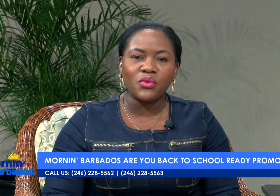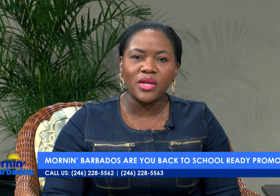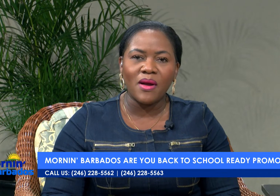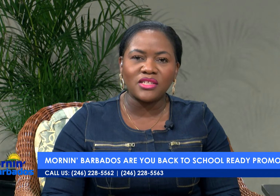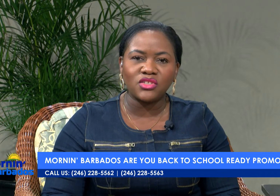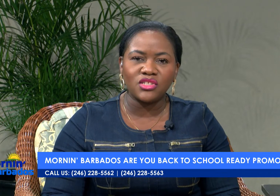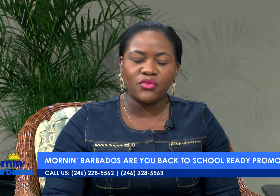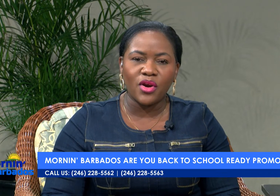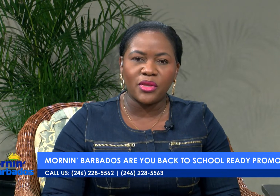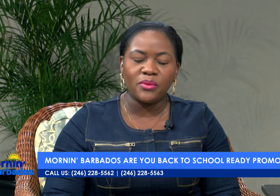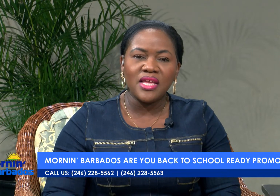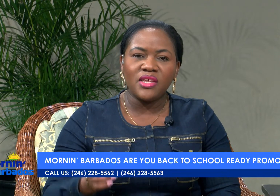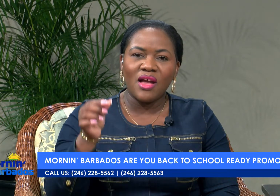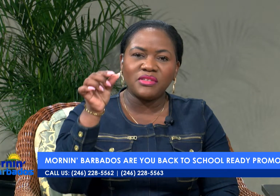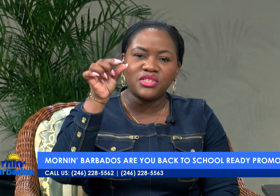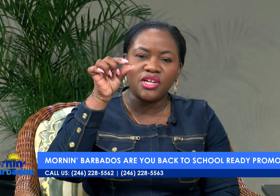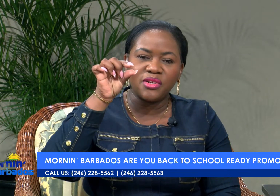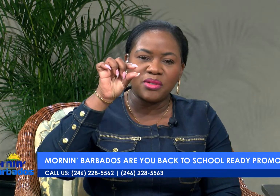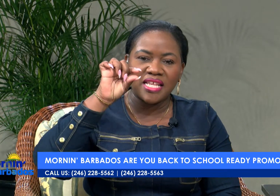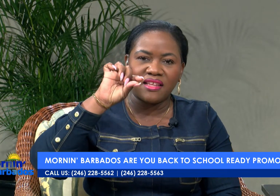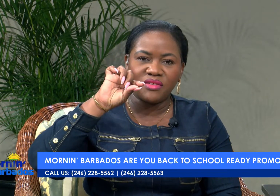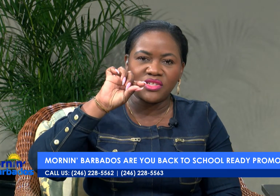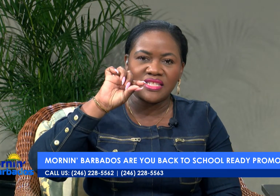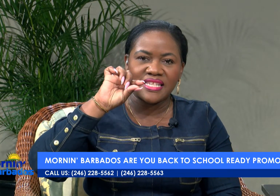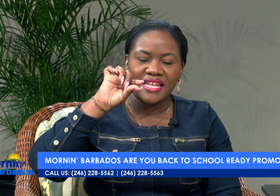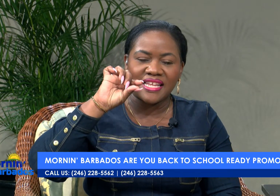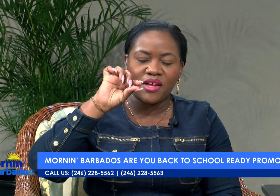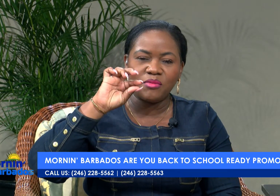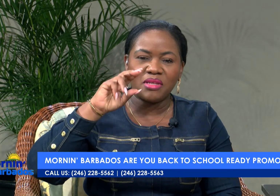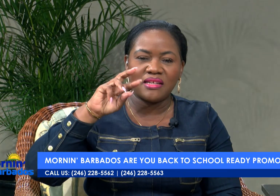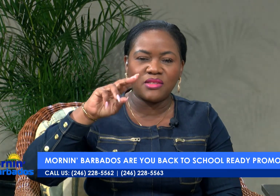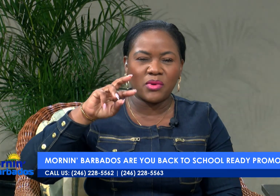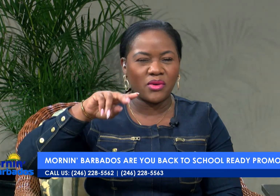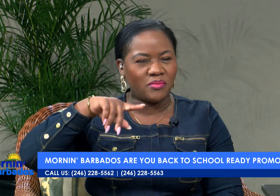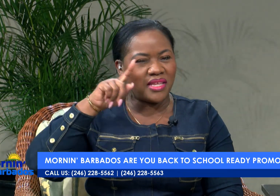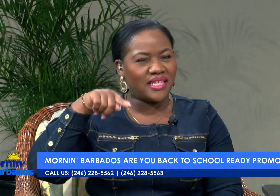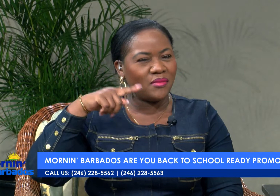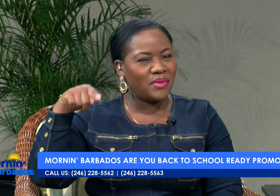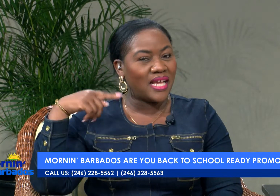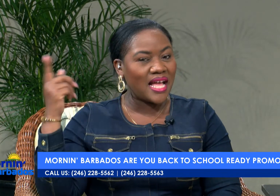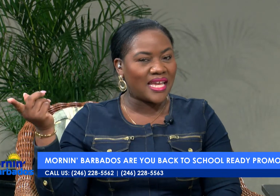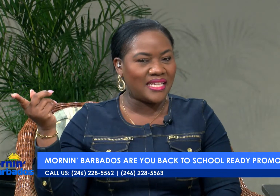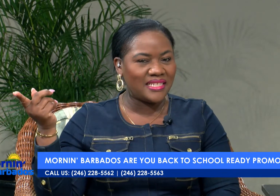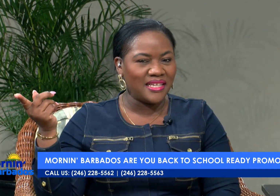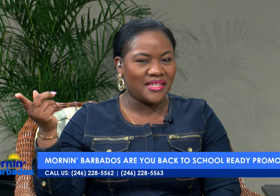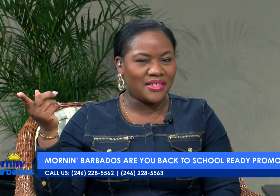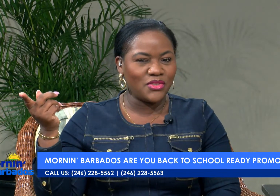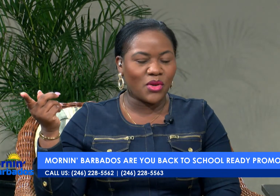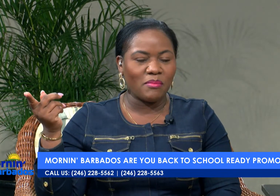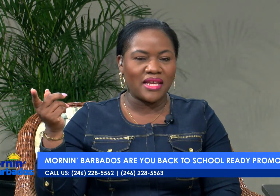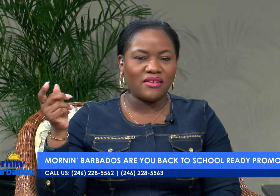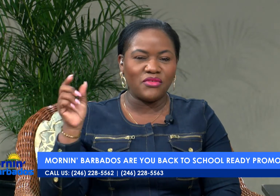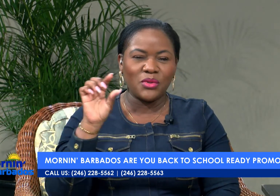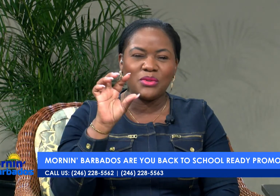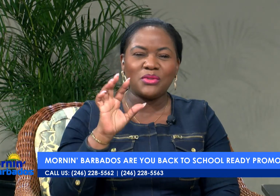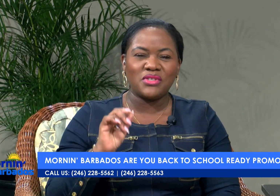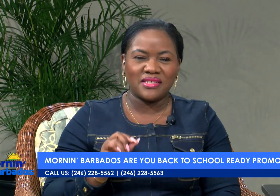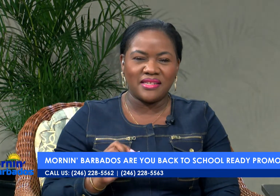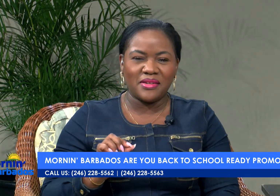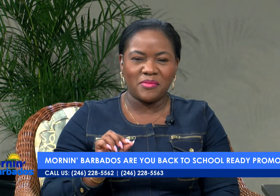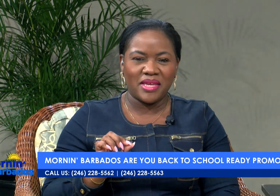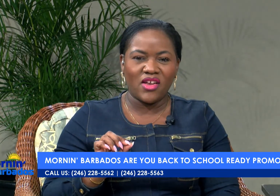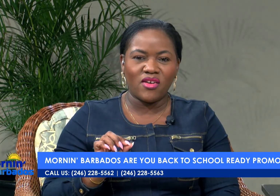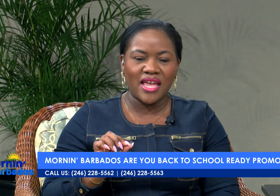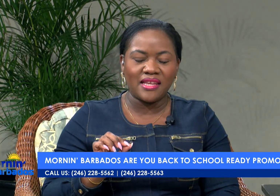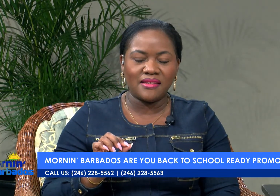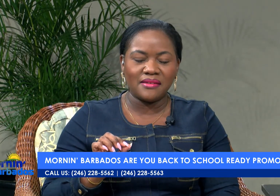So I have 3 questions for you. You have to turn your television set down because we're going to be a little behind. So it might confuse you